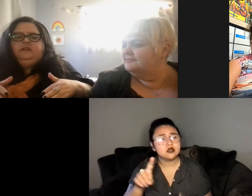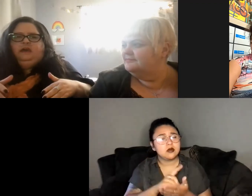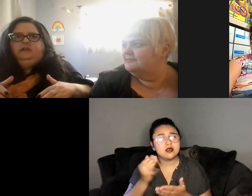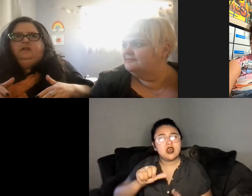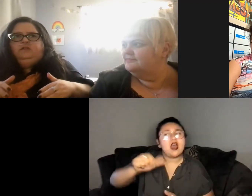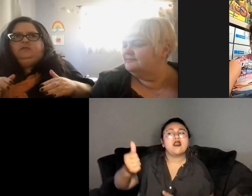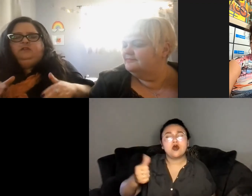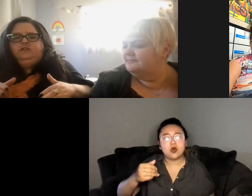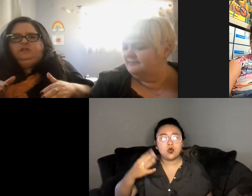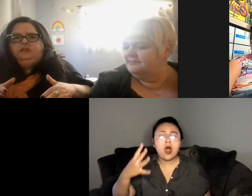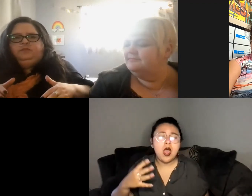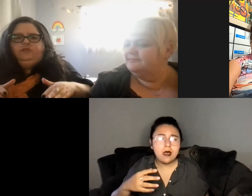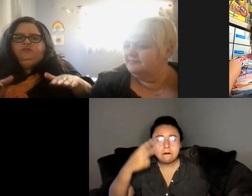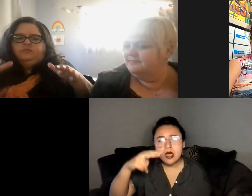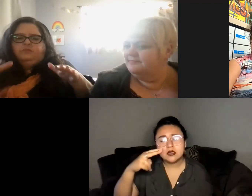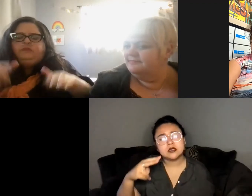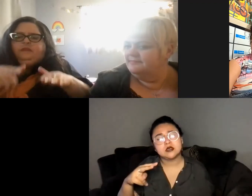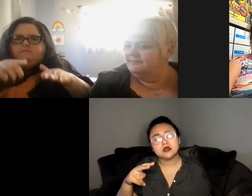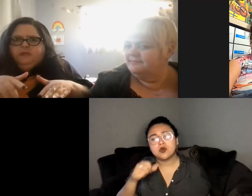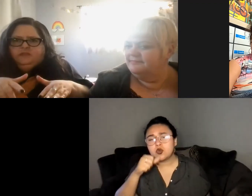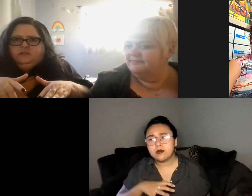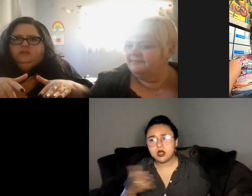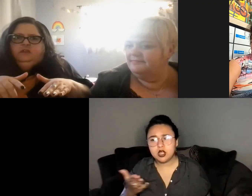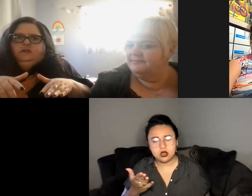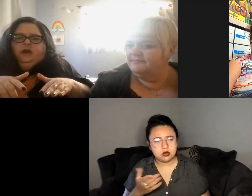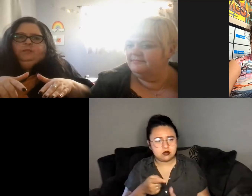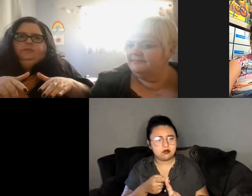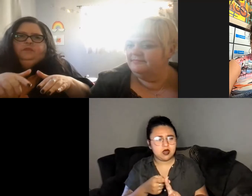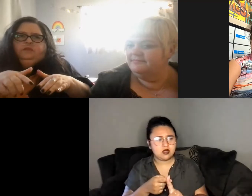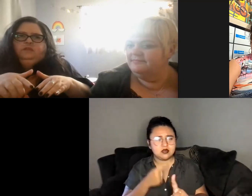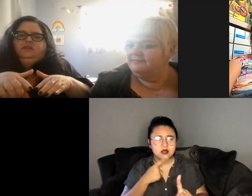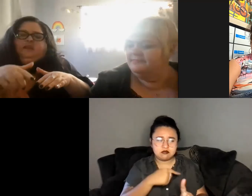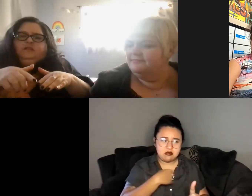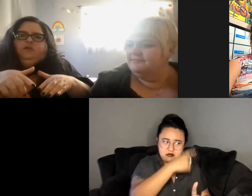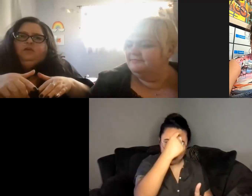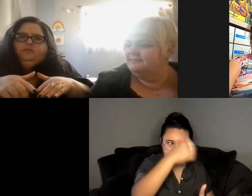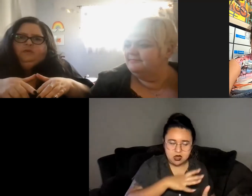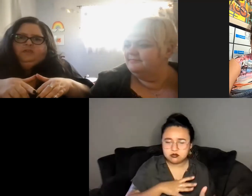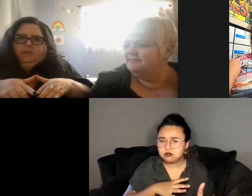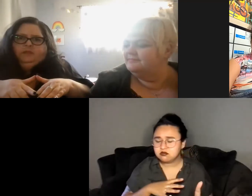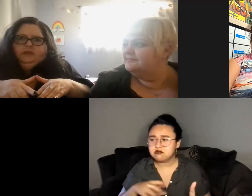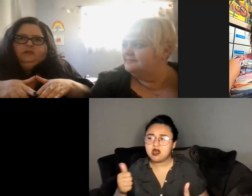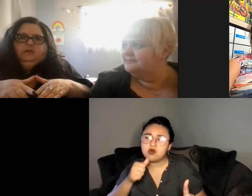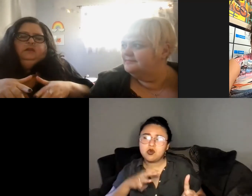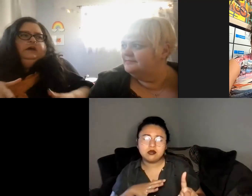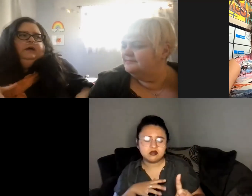way that traditional legal approaches really missed the core of what was